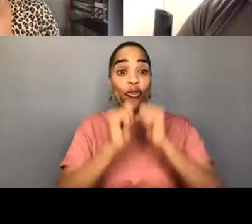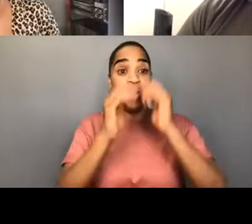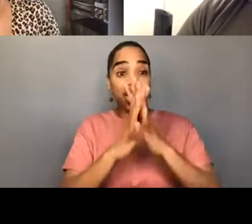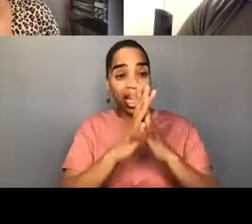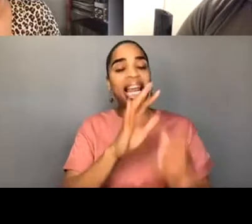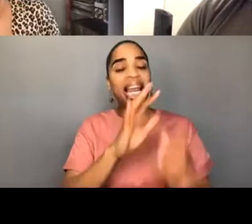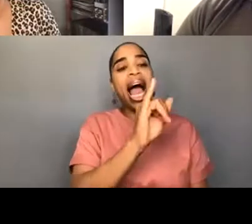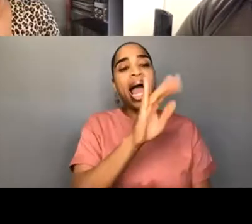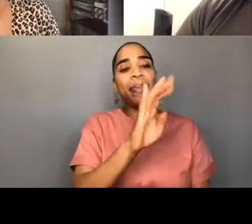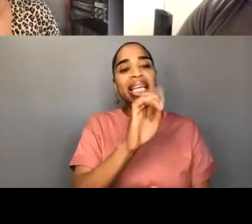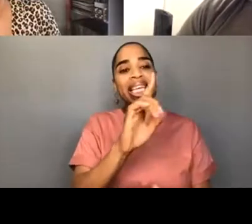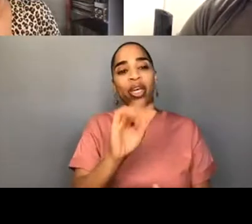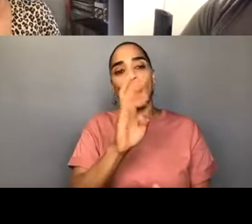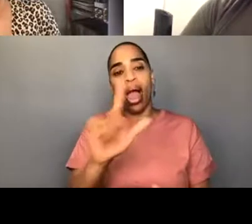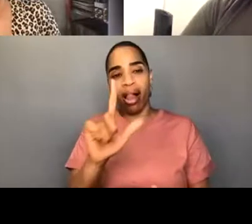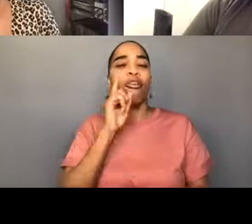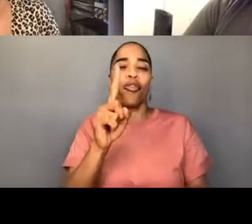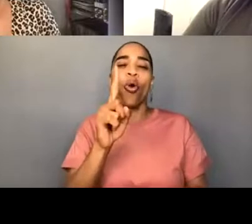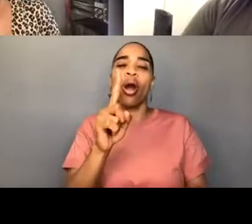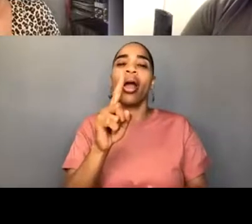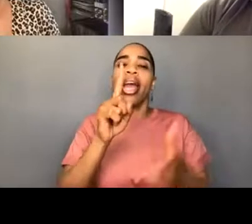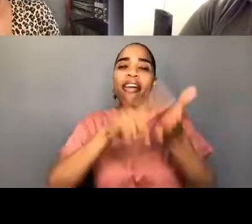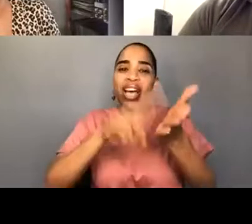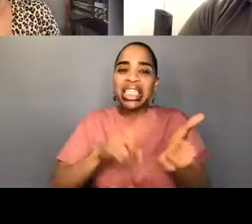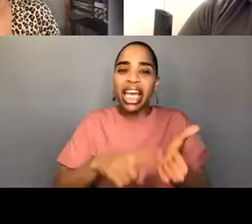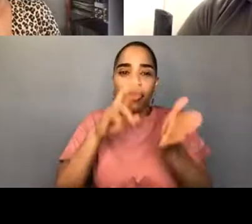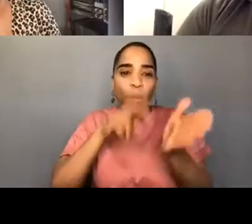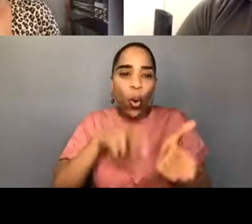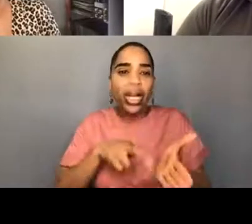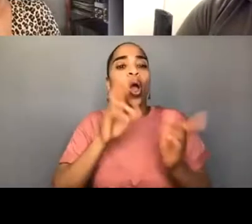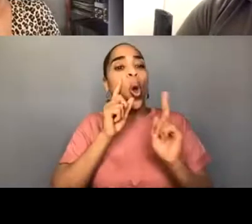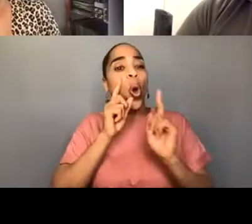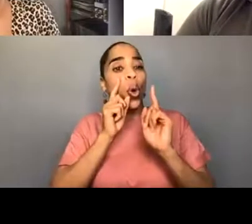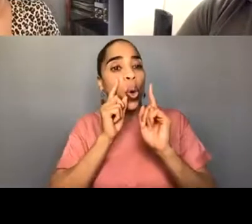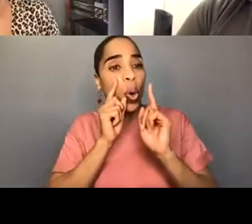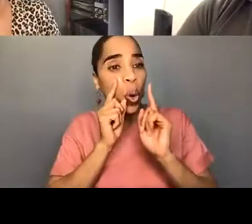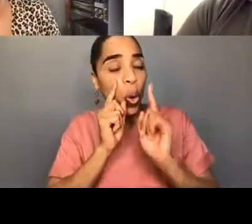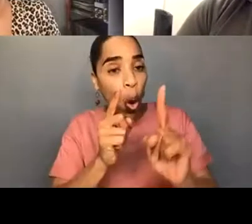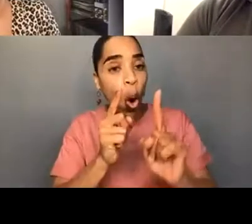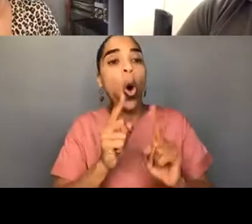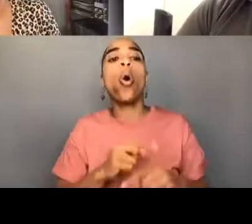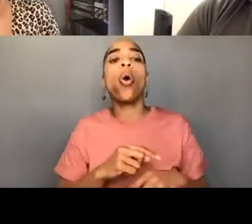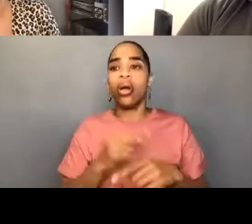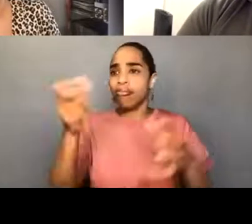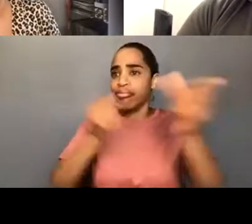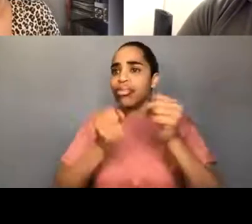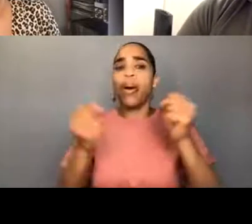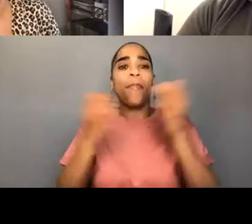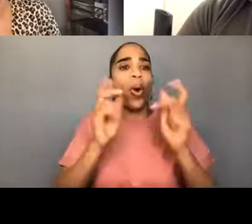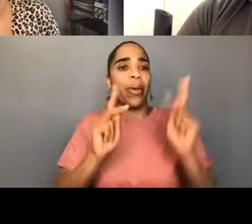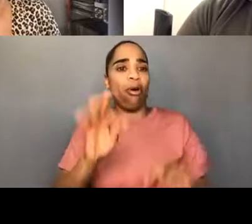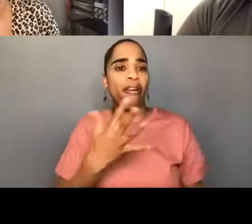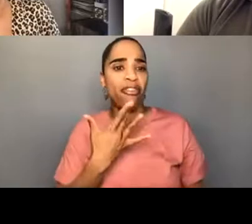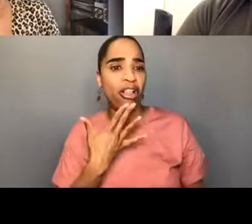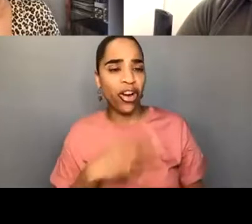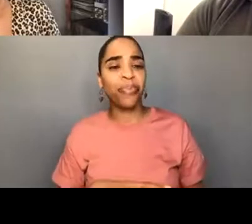Wells Society for Investigative Reporting, which seeks to increase the number of reporters and editors of color. She holds